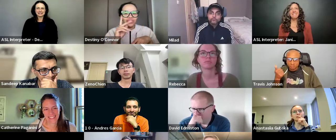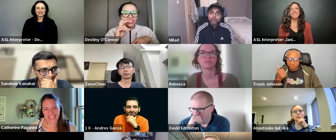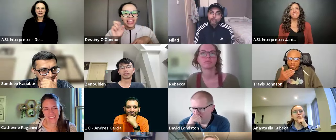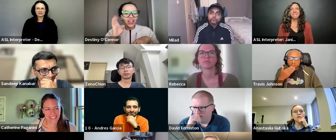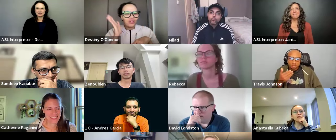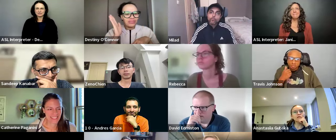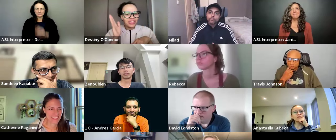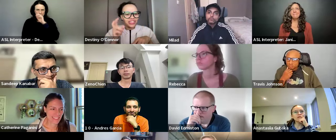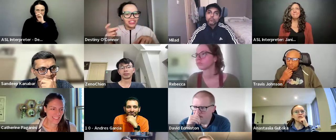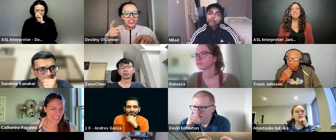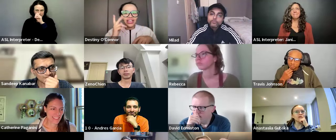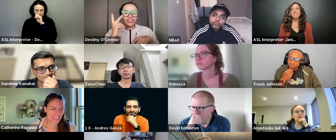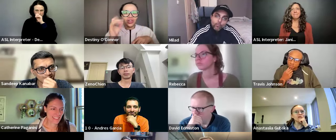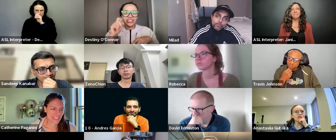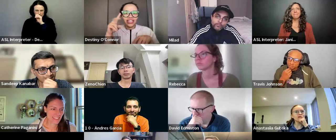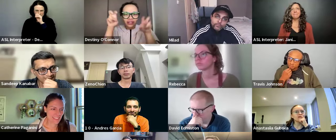Yes, and